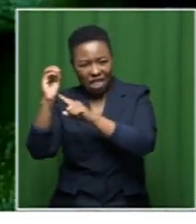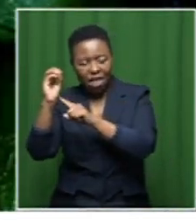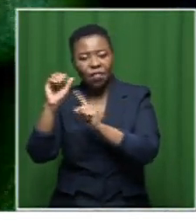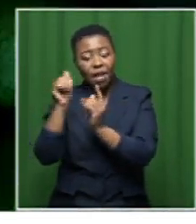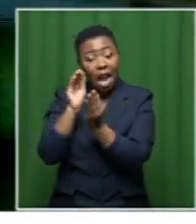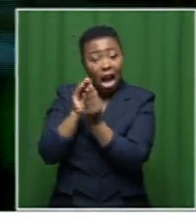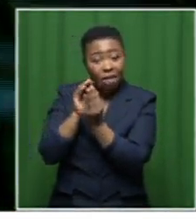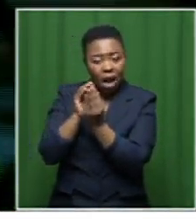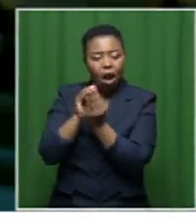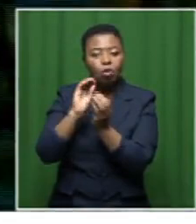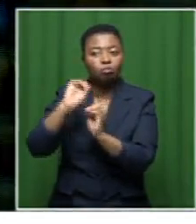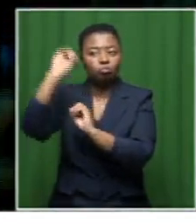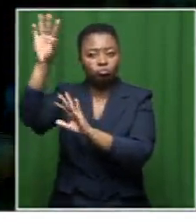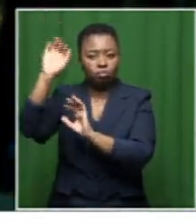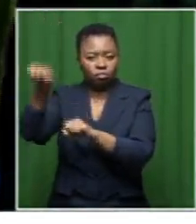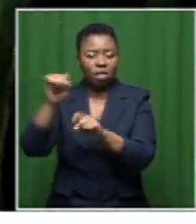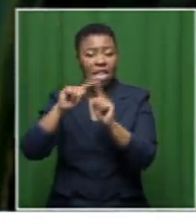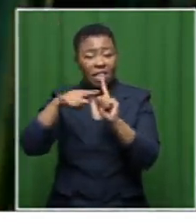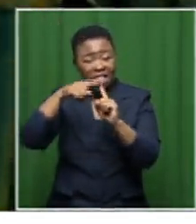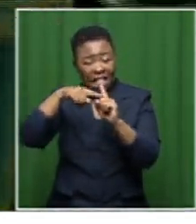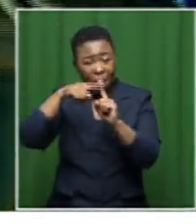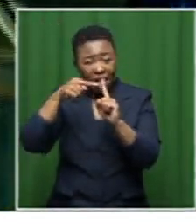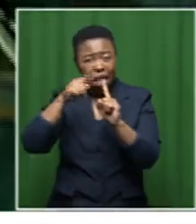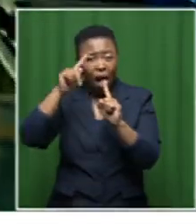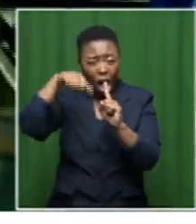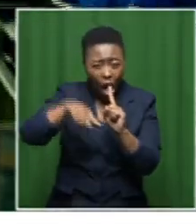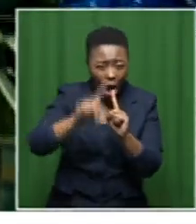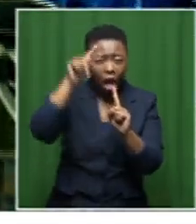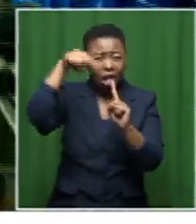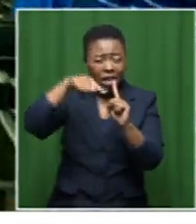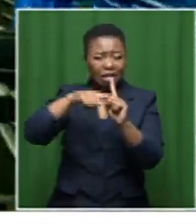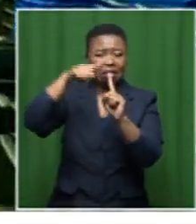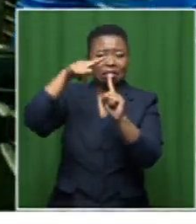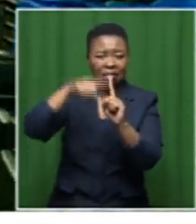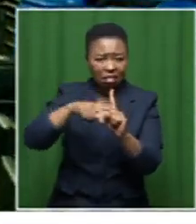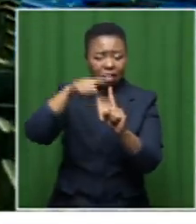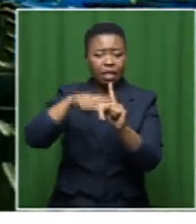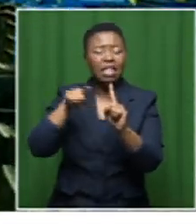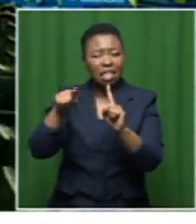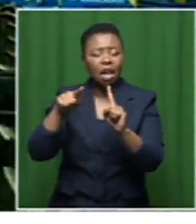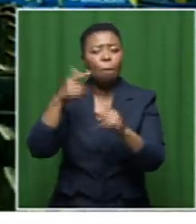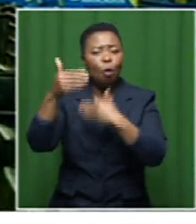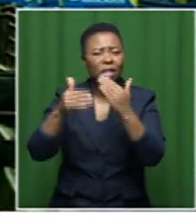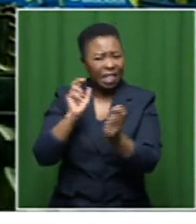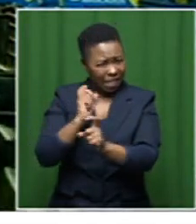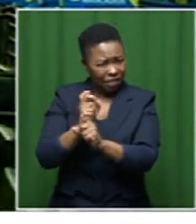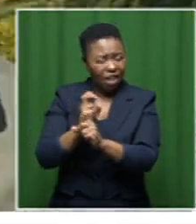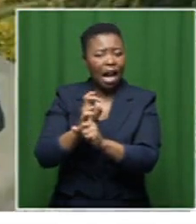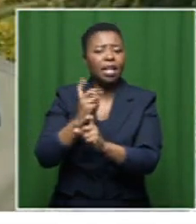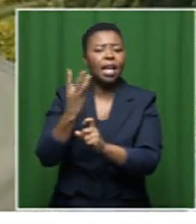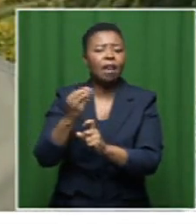exported. So if the temperature fluctuates too much, it becomes a difficult process because our